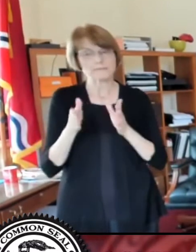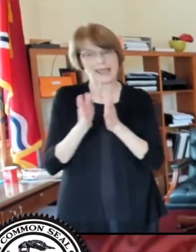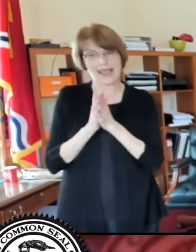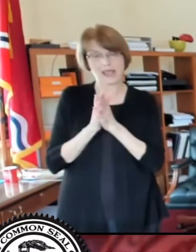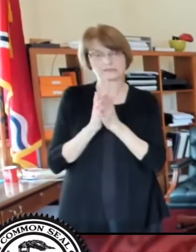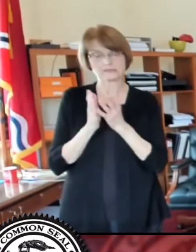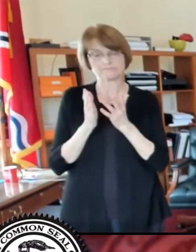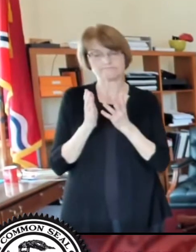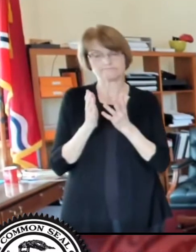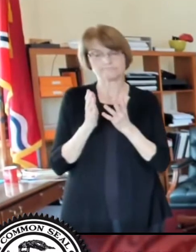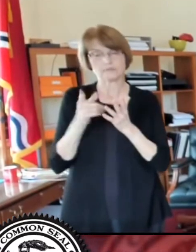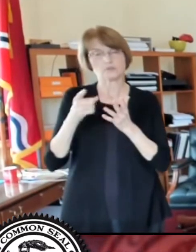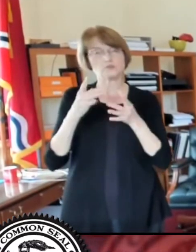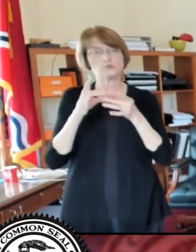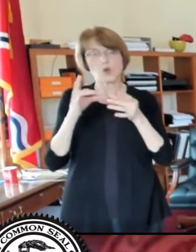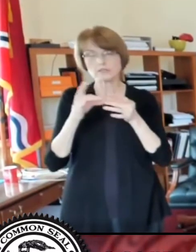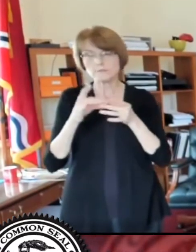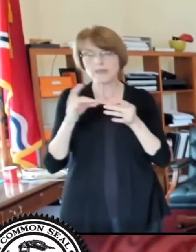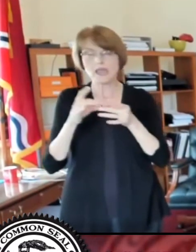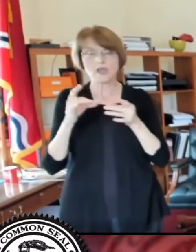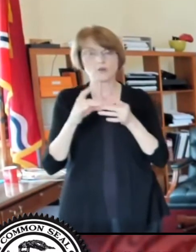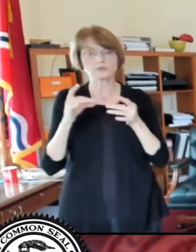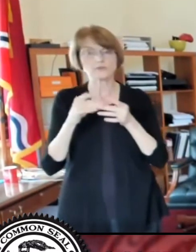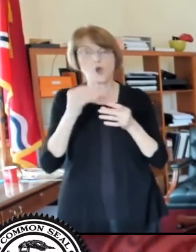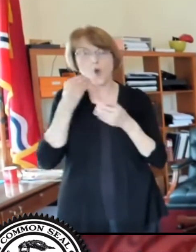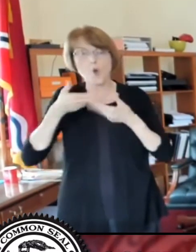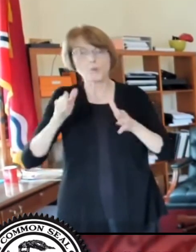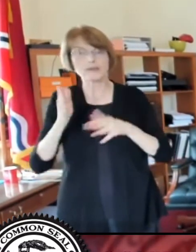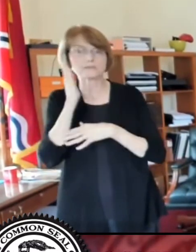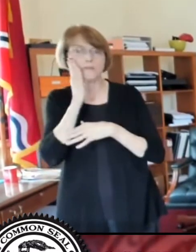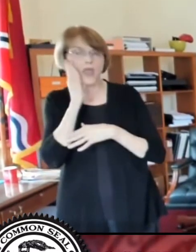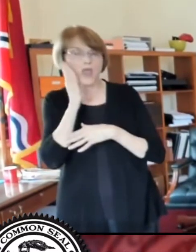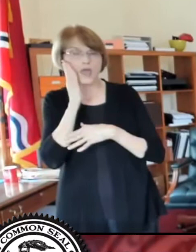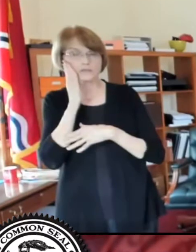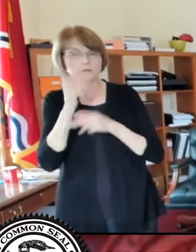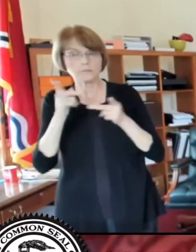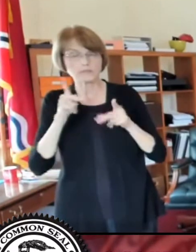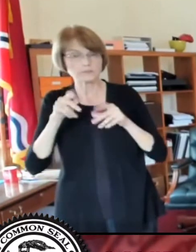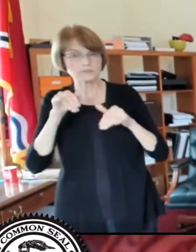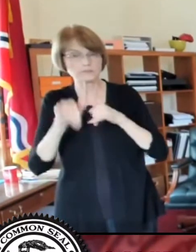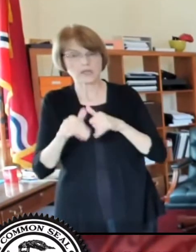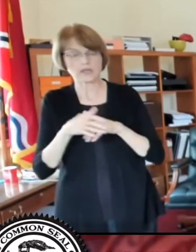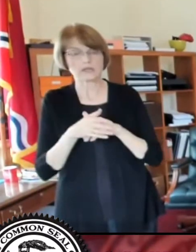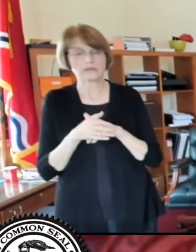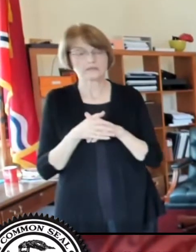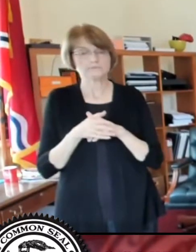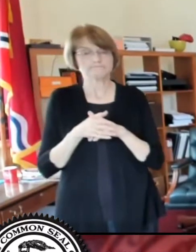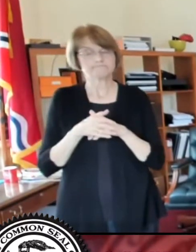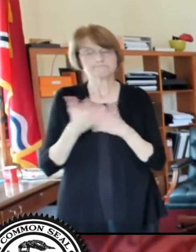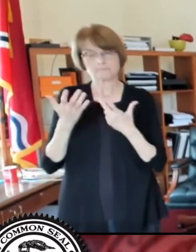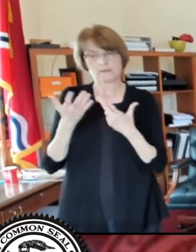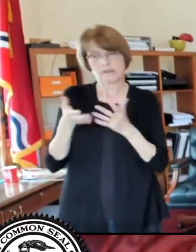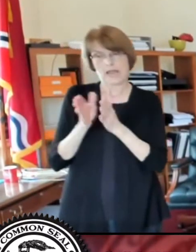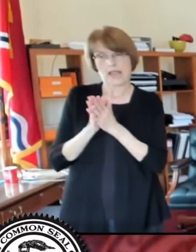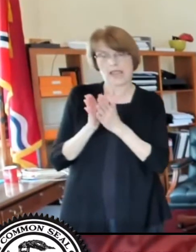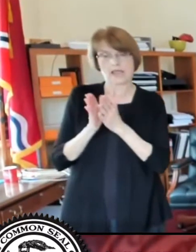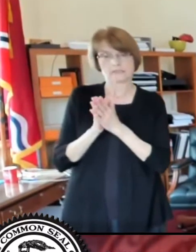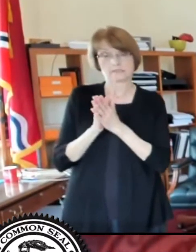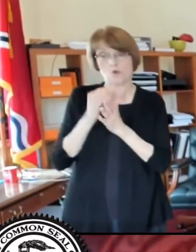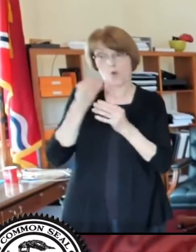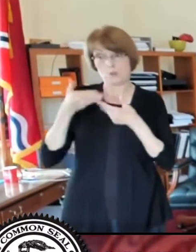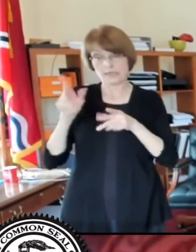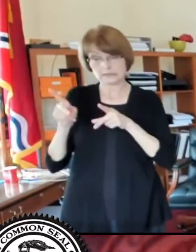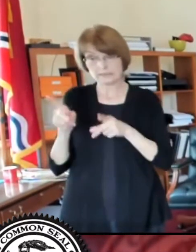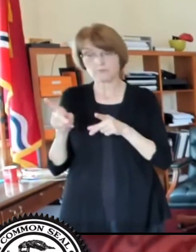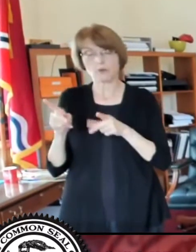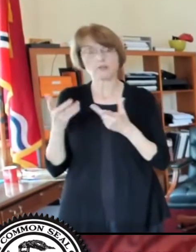mentioned the expansion of beds for homeless. What is the status of new available shelter space for unhoused community members